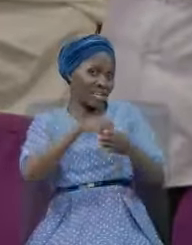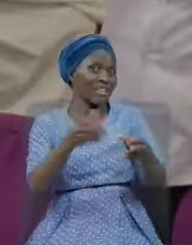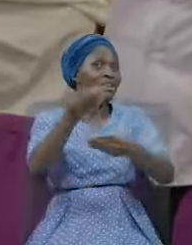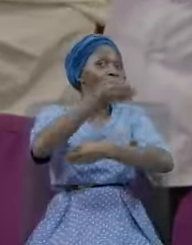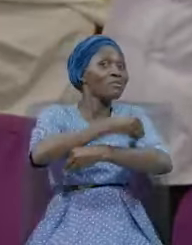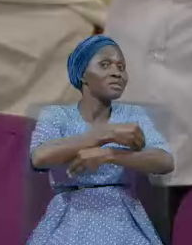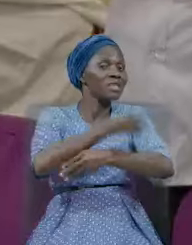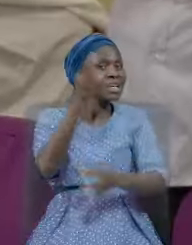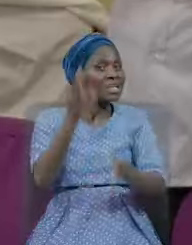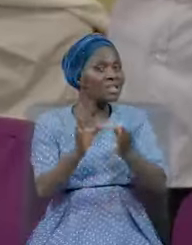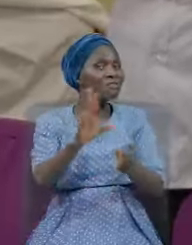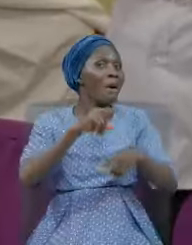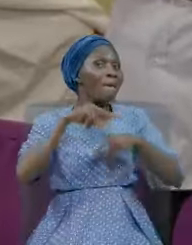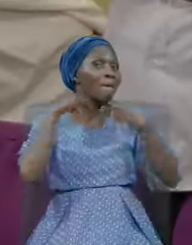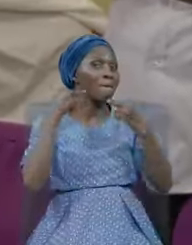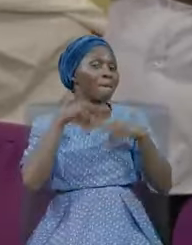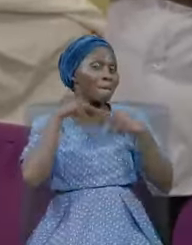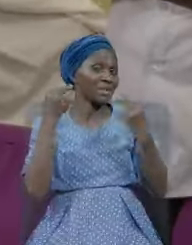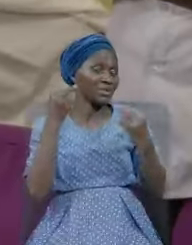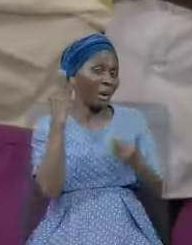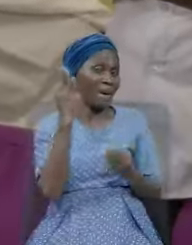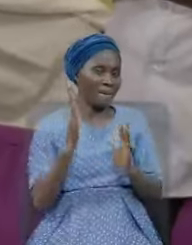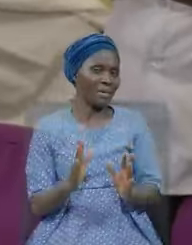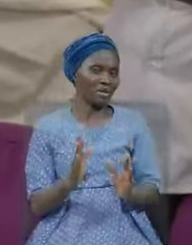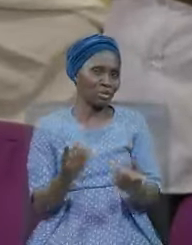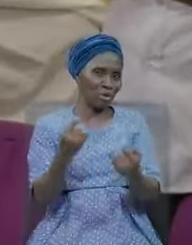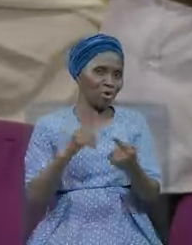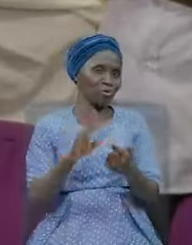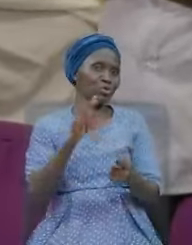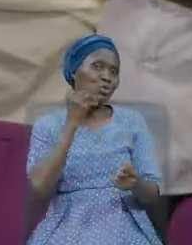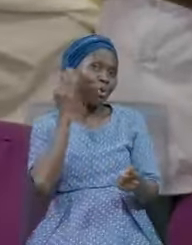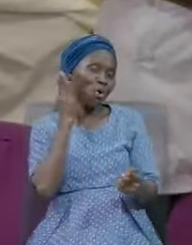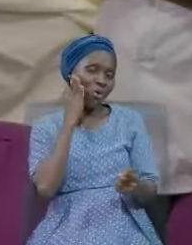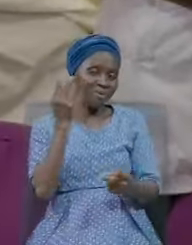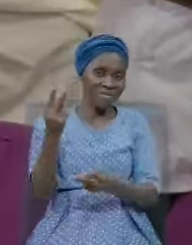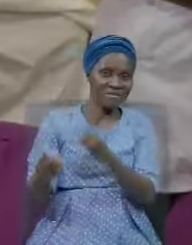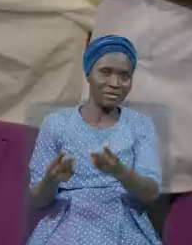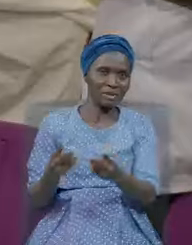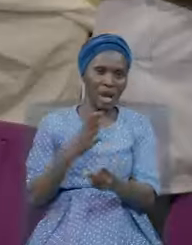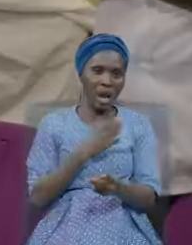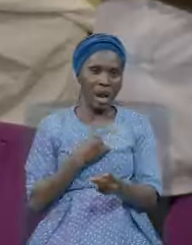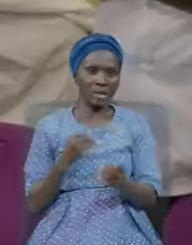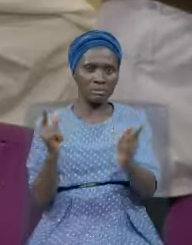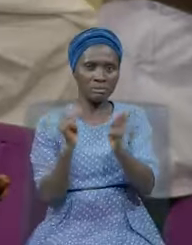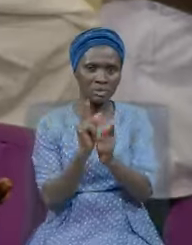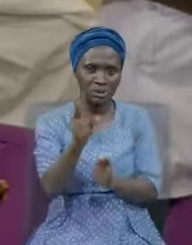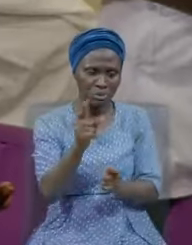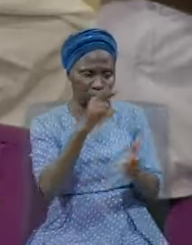home, look over your shoulder, what are you reading?